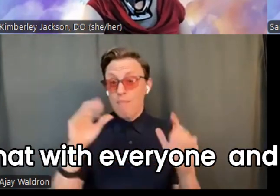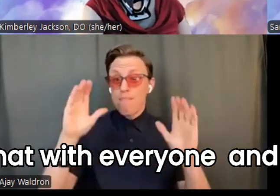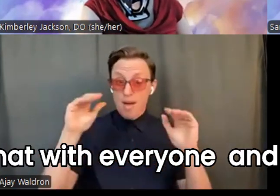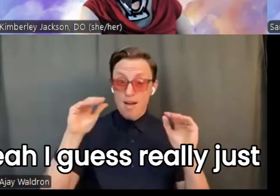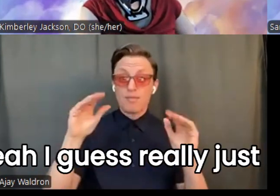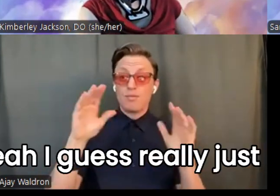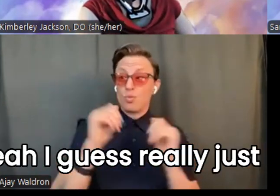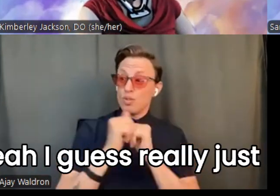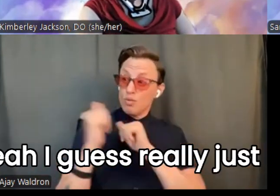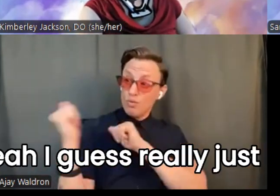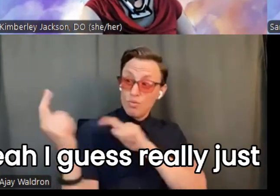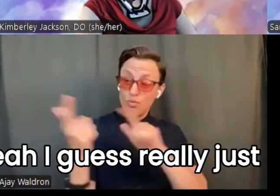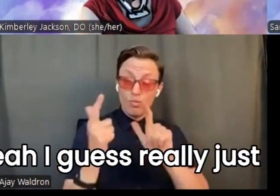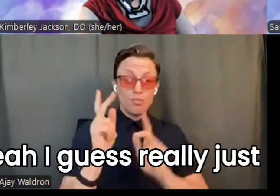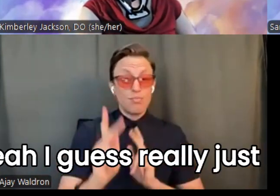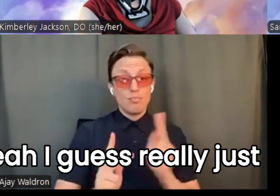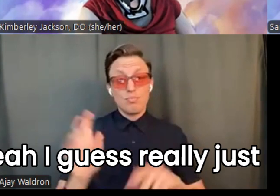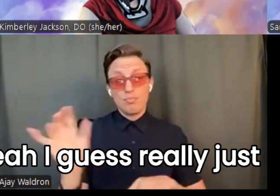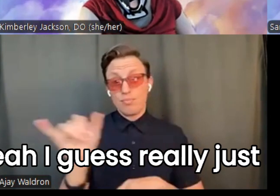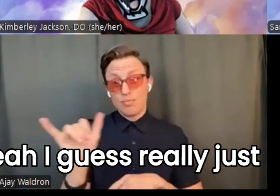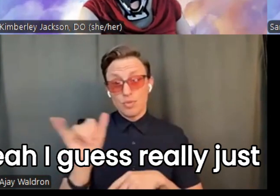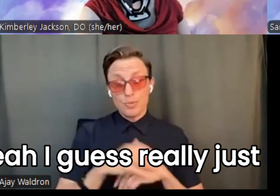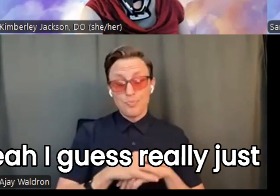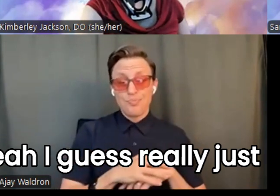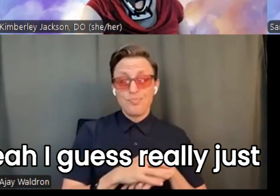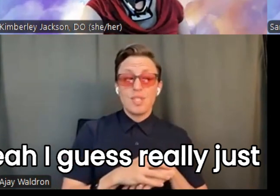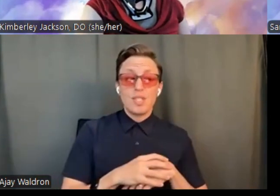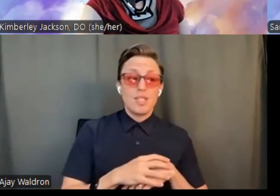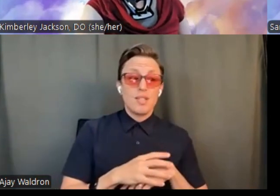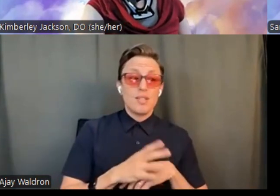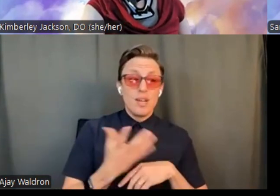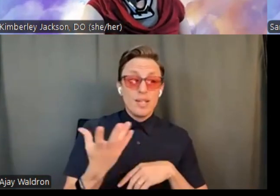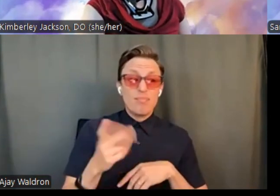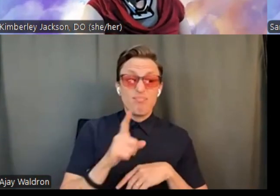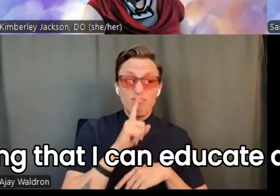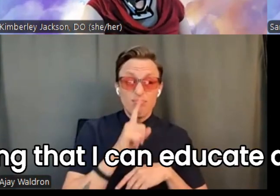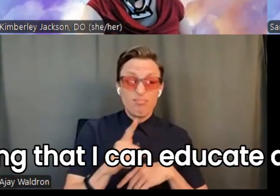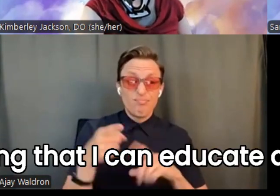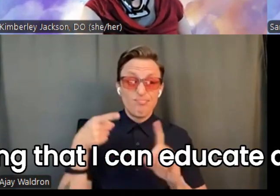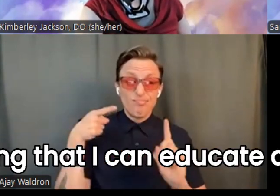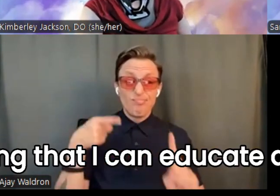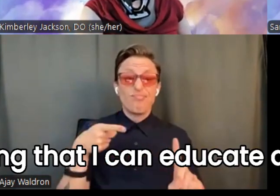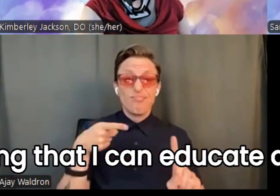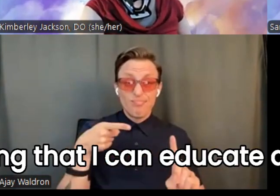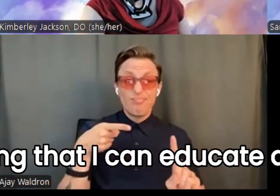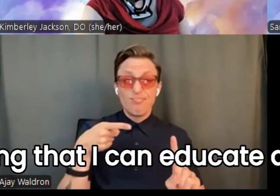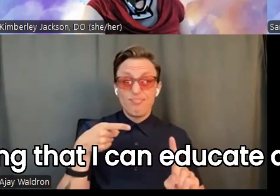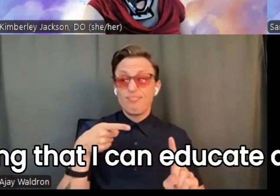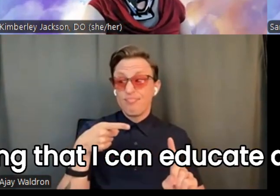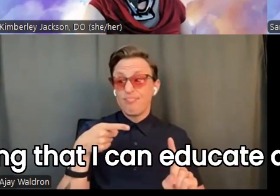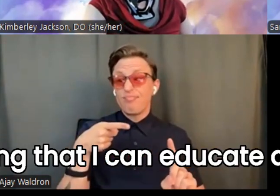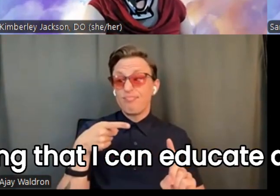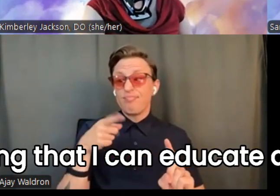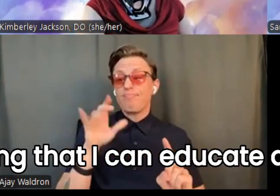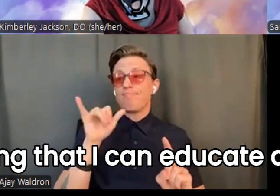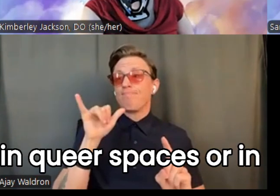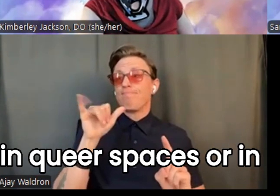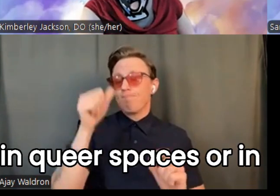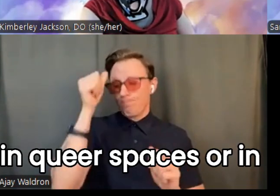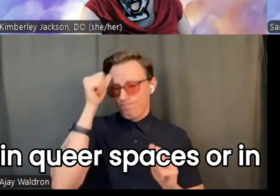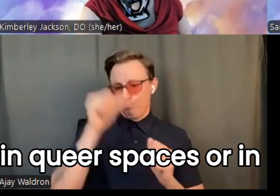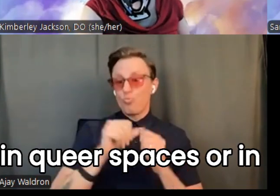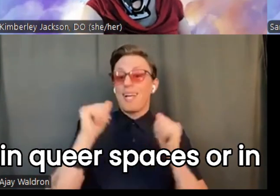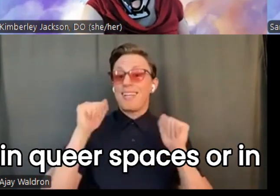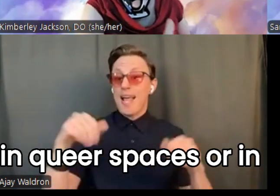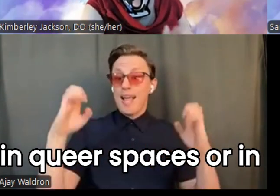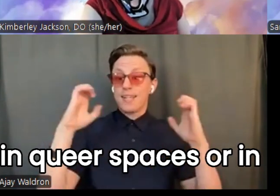Um, and so, yeah, I guess really just remembering that I can educate and